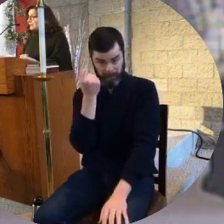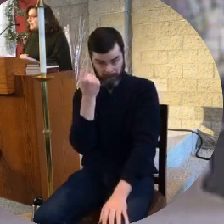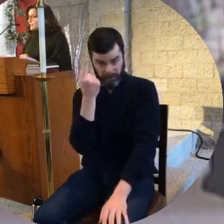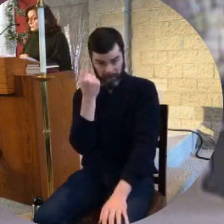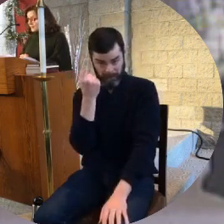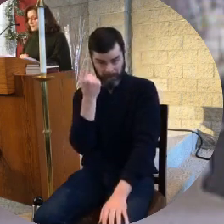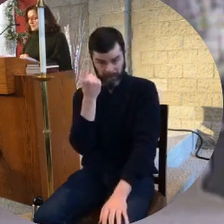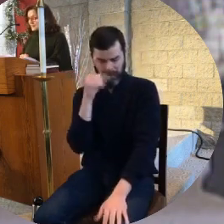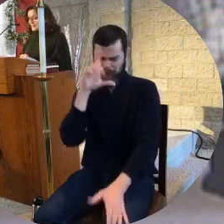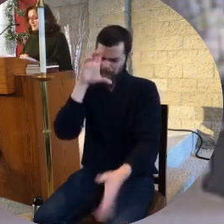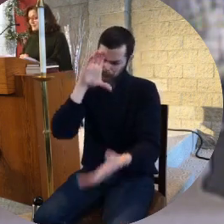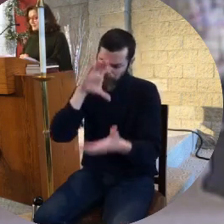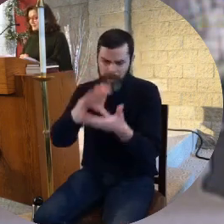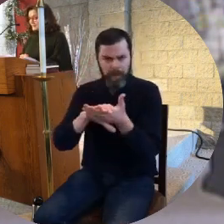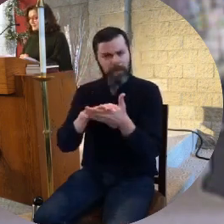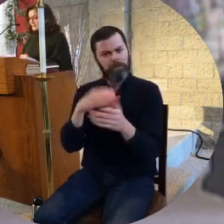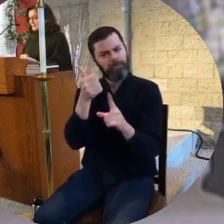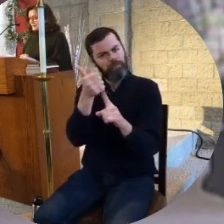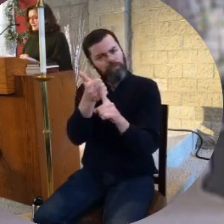Believe in your sovereignty.